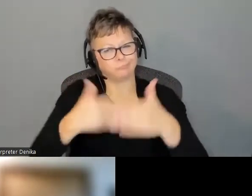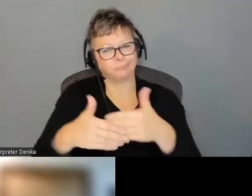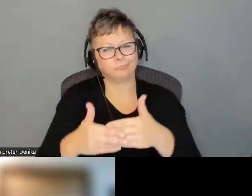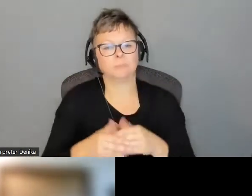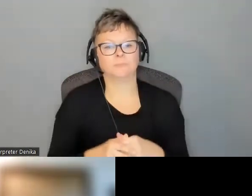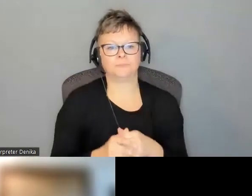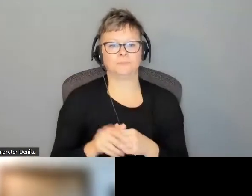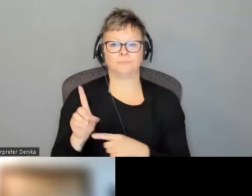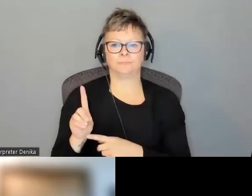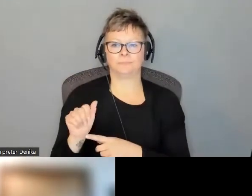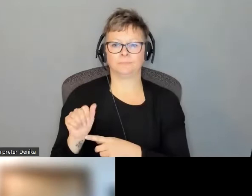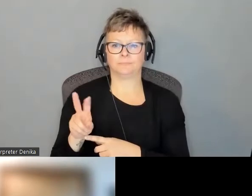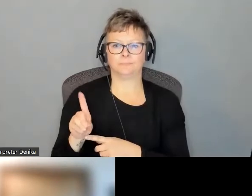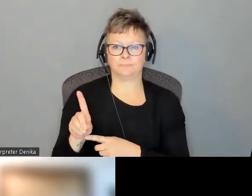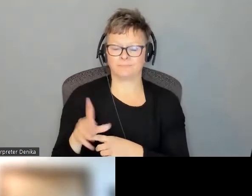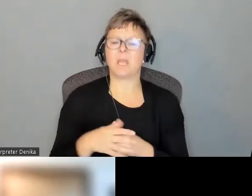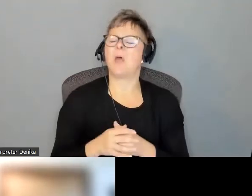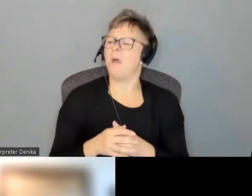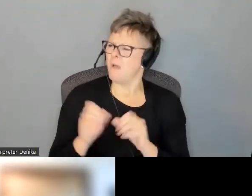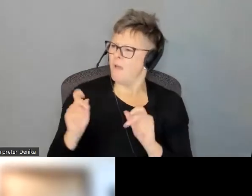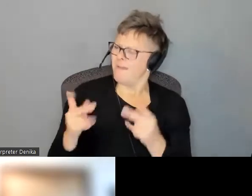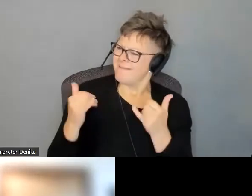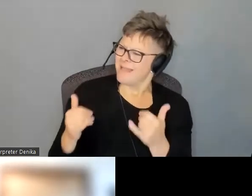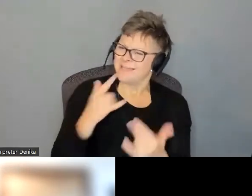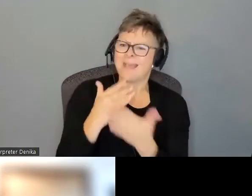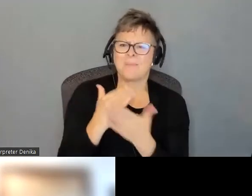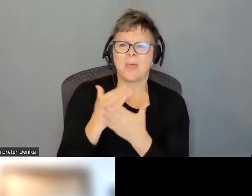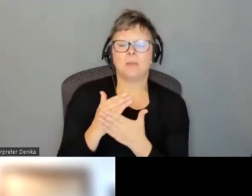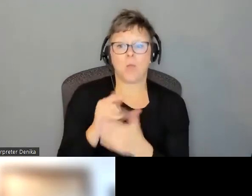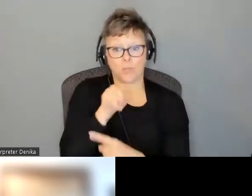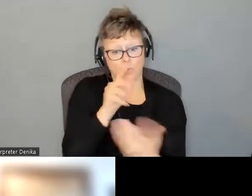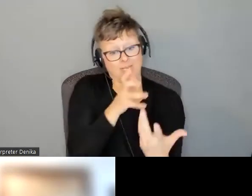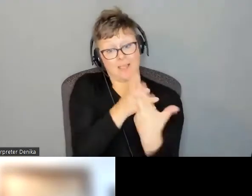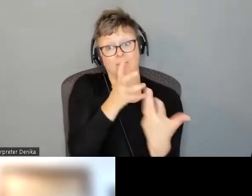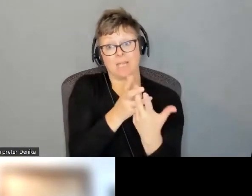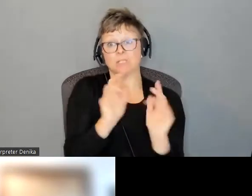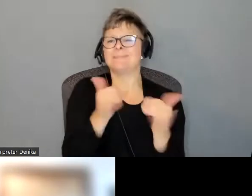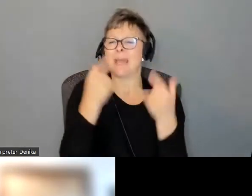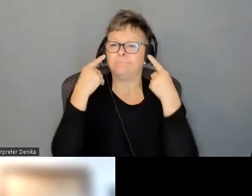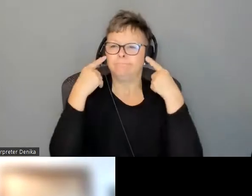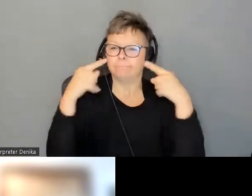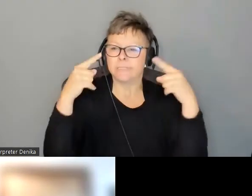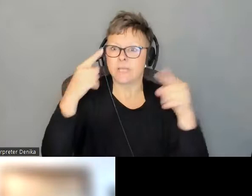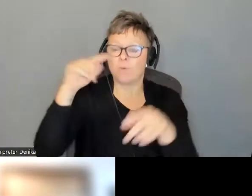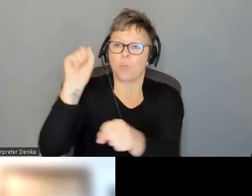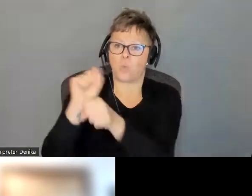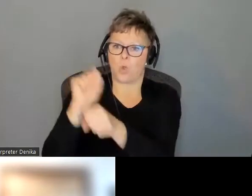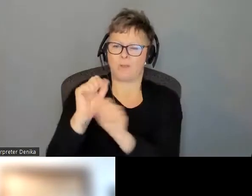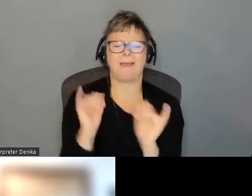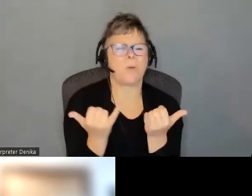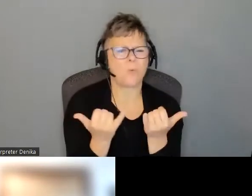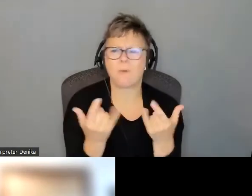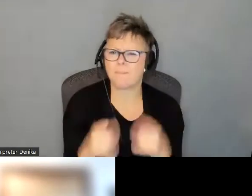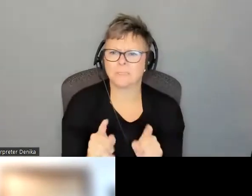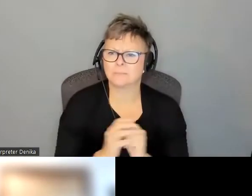real practicalities. How do we make these accommodations happen in the workplace? And I think sometimes because we're so